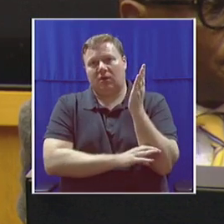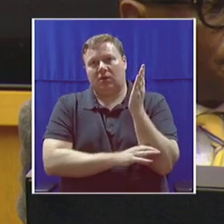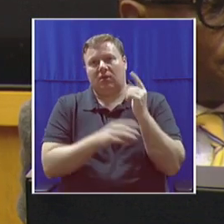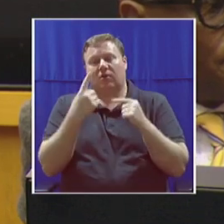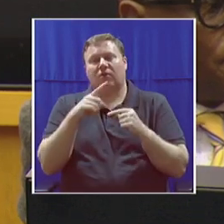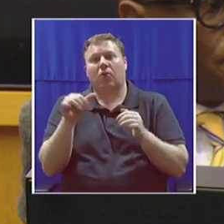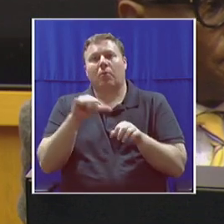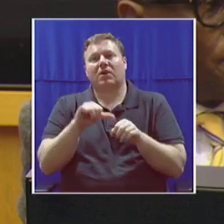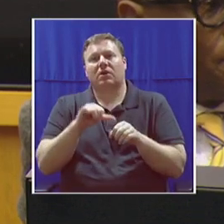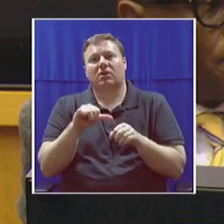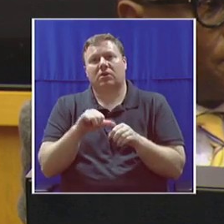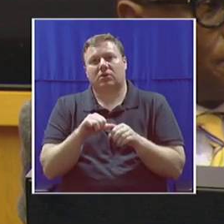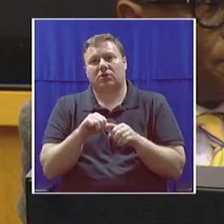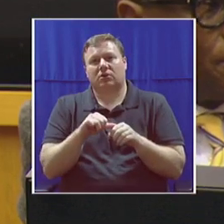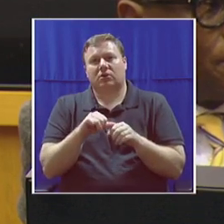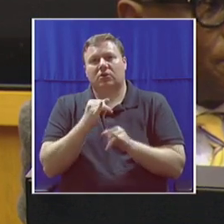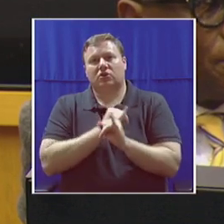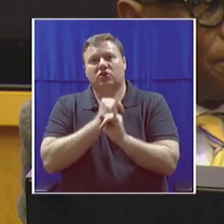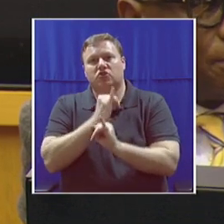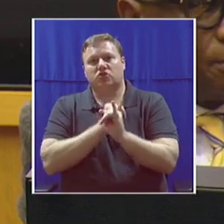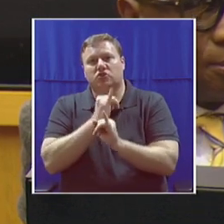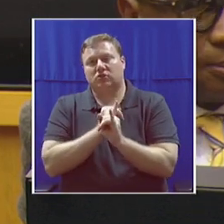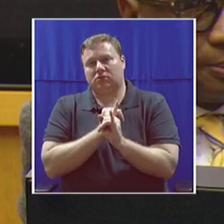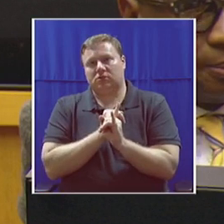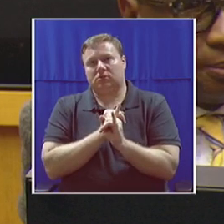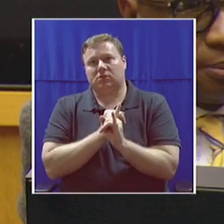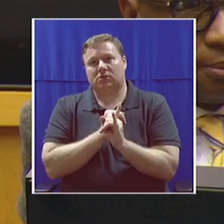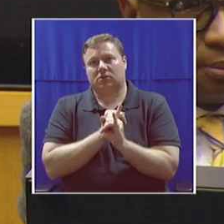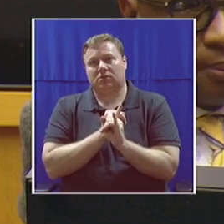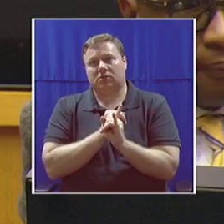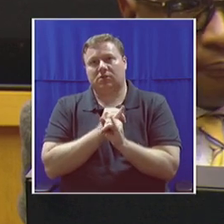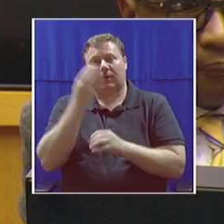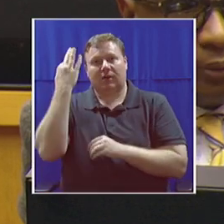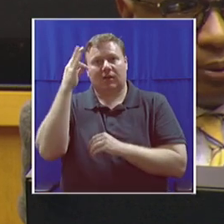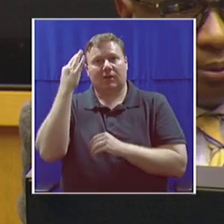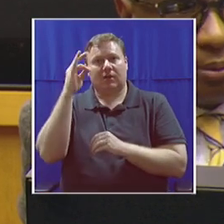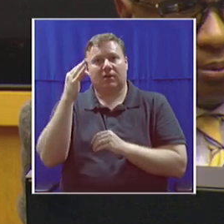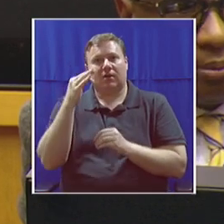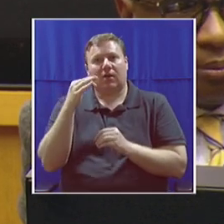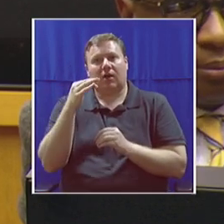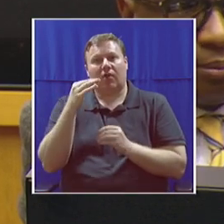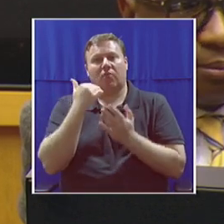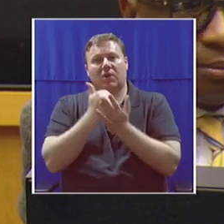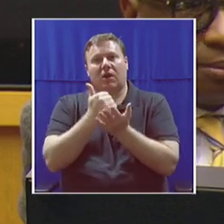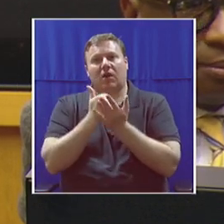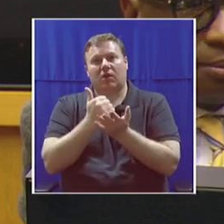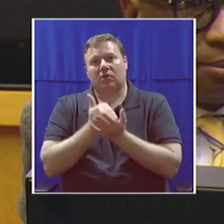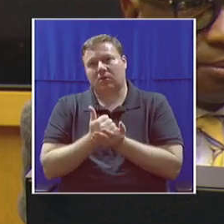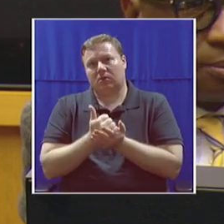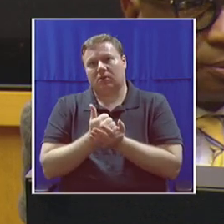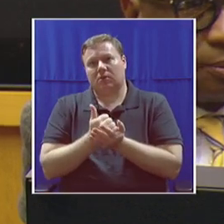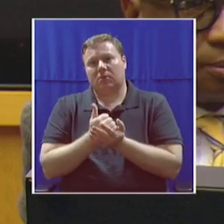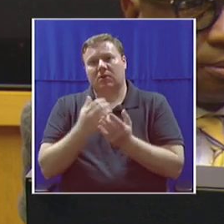industry to F government transformation agenda and empower the state to partic to